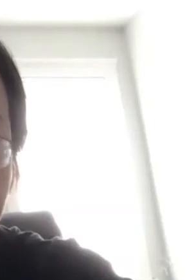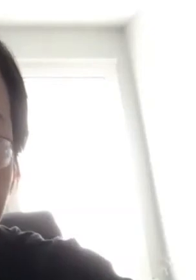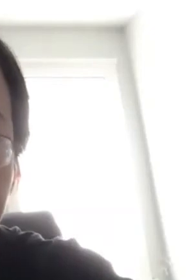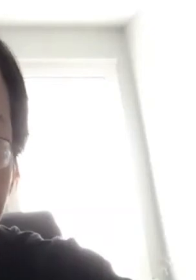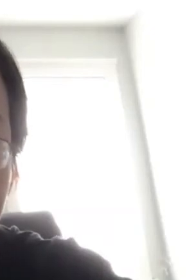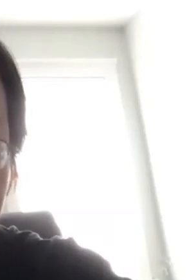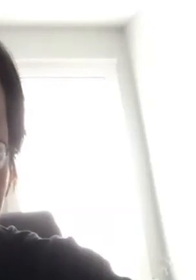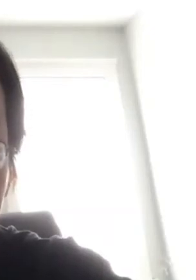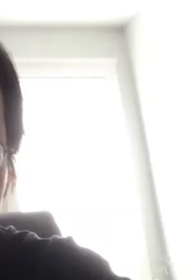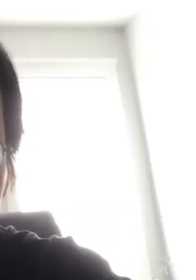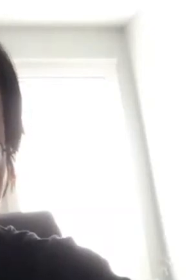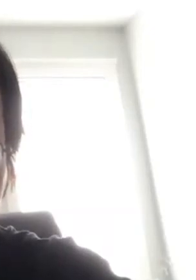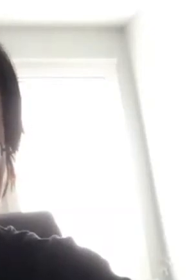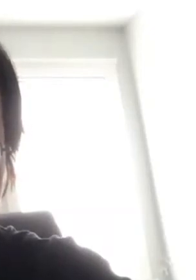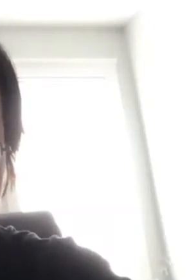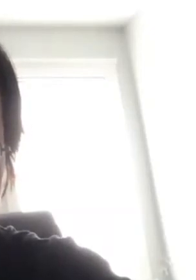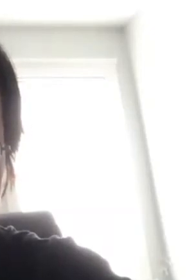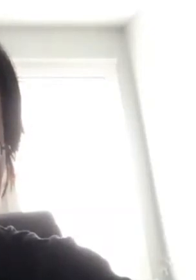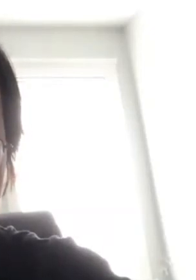such as the